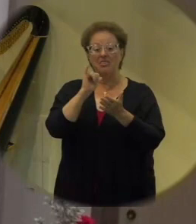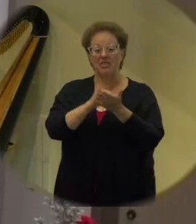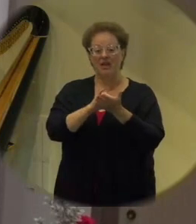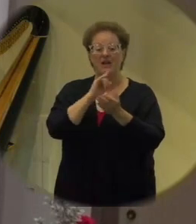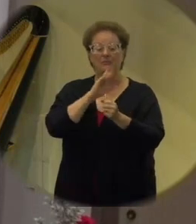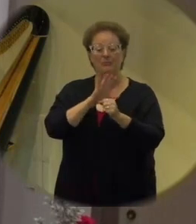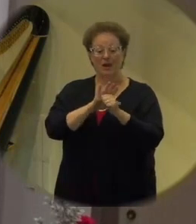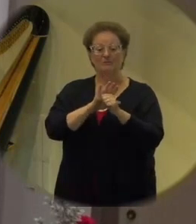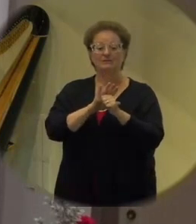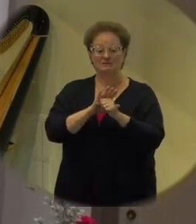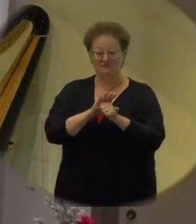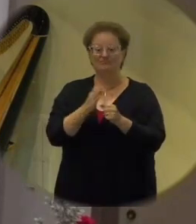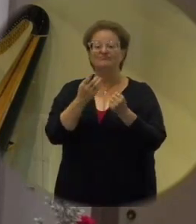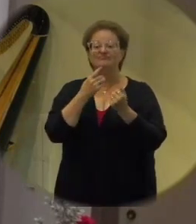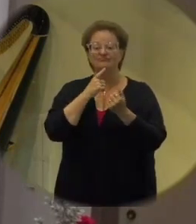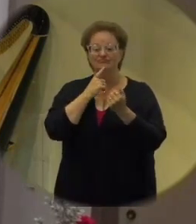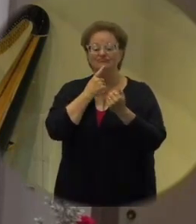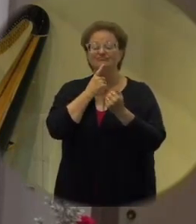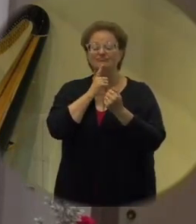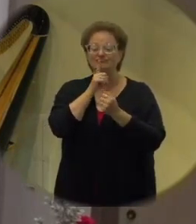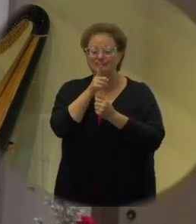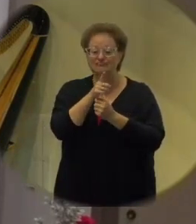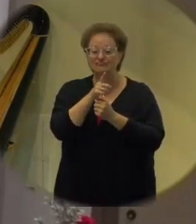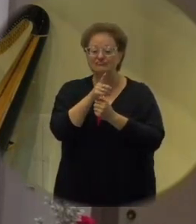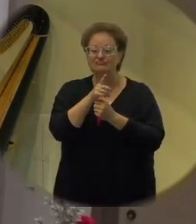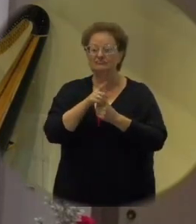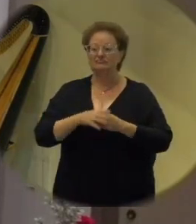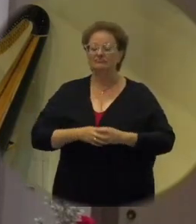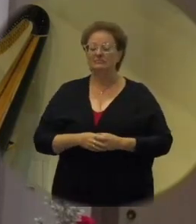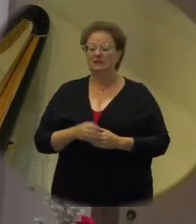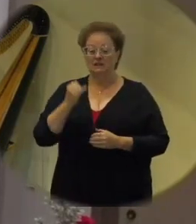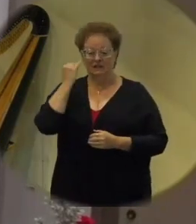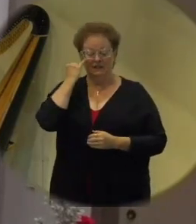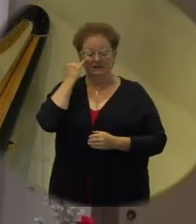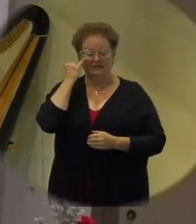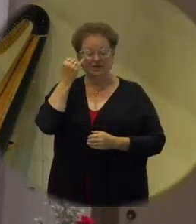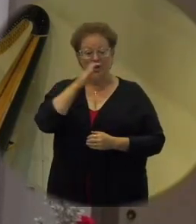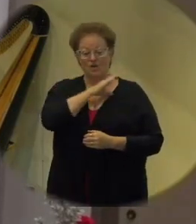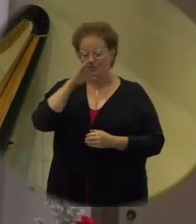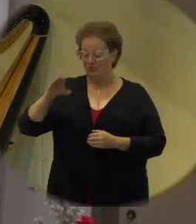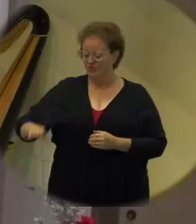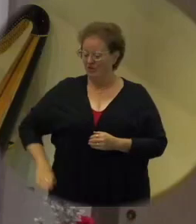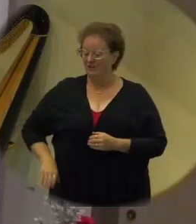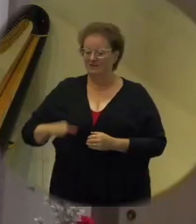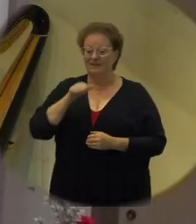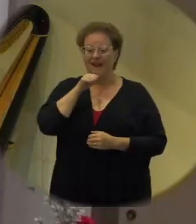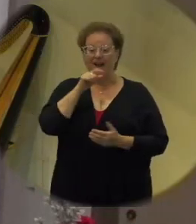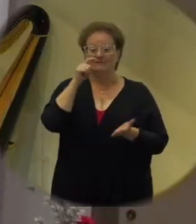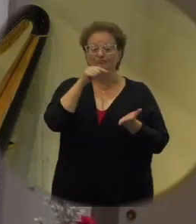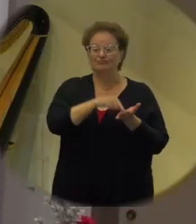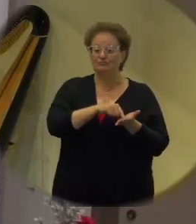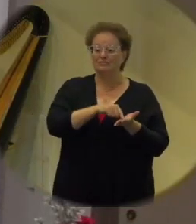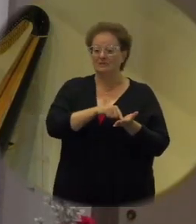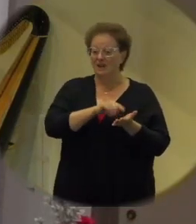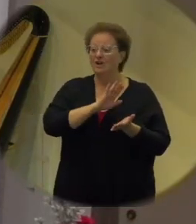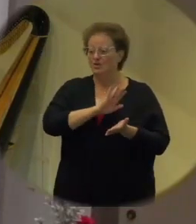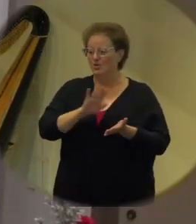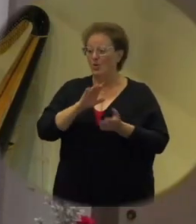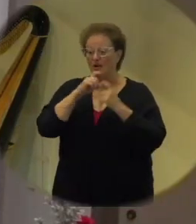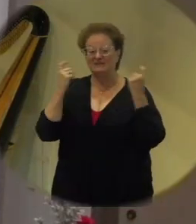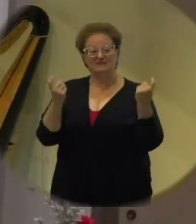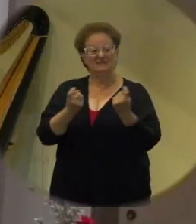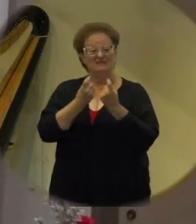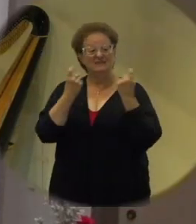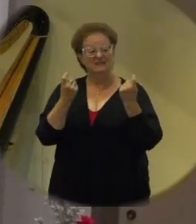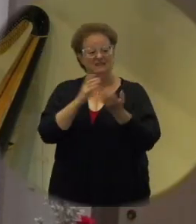true. To the woman caught in adultery, neither do I condemn you. And if Christ doesn't condemn you, then your sins are forgiven. But now